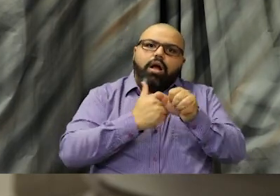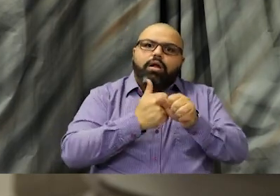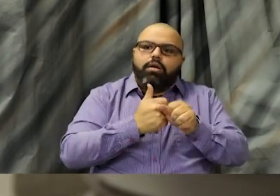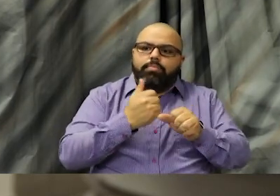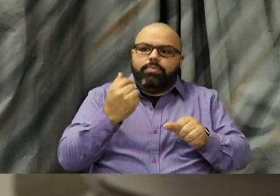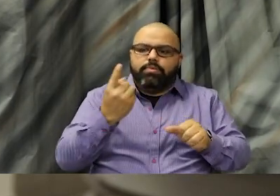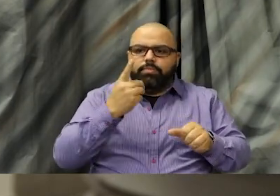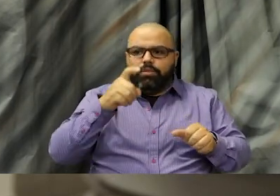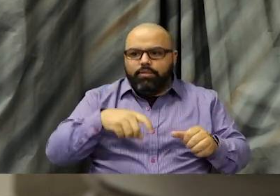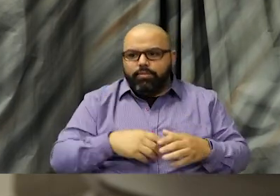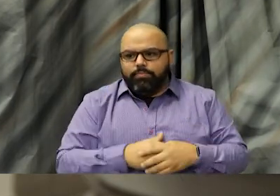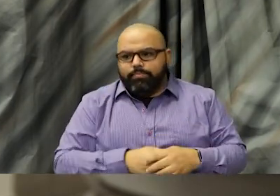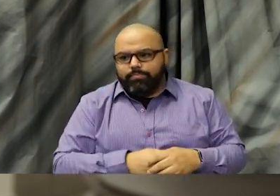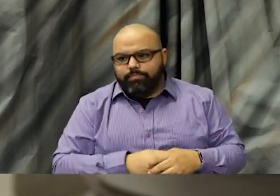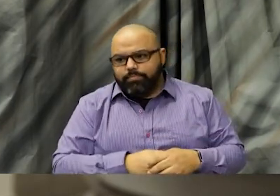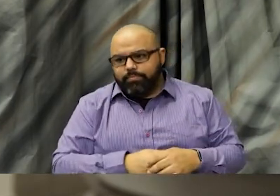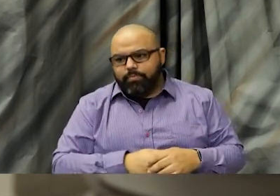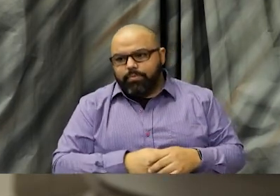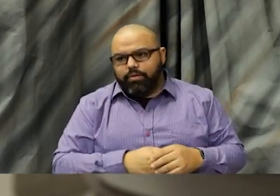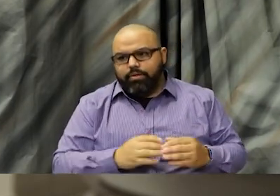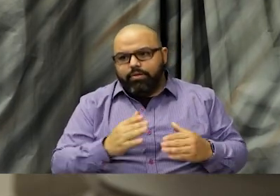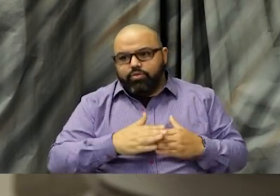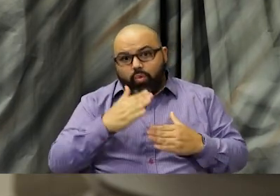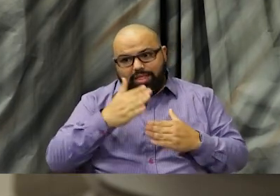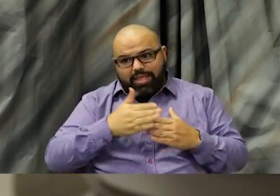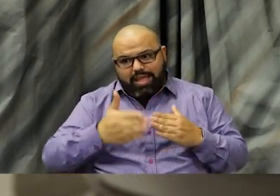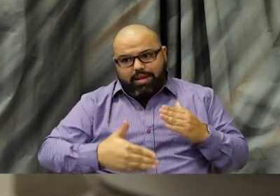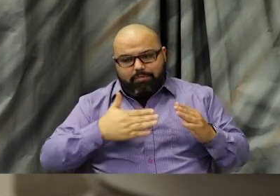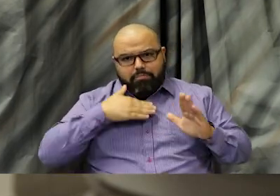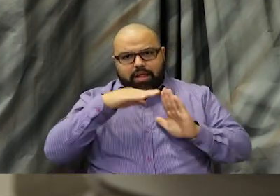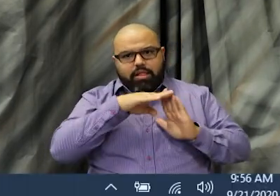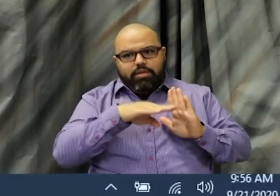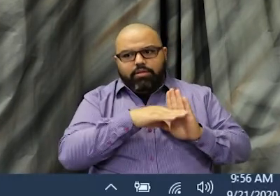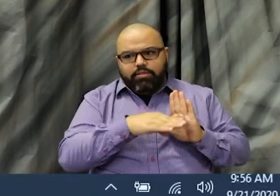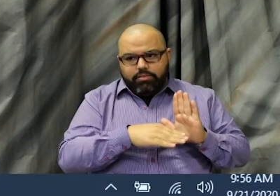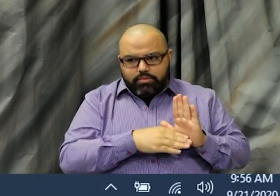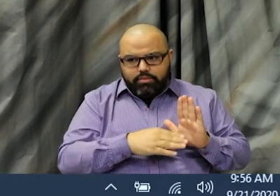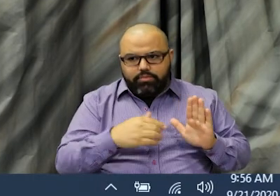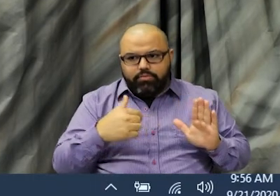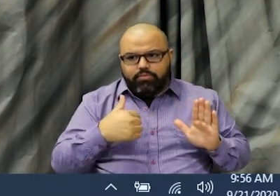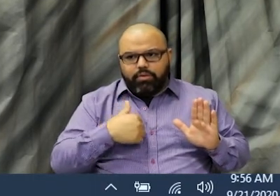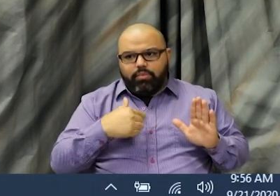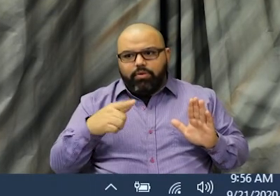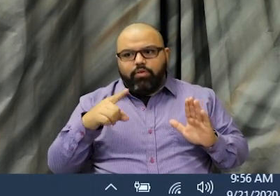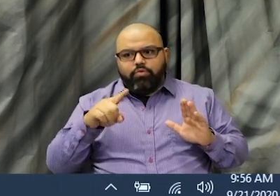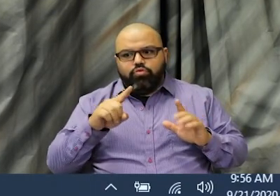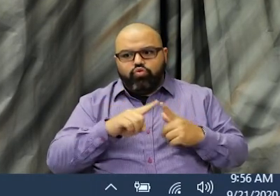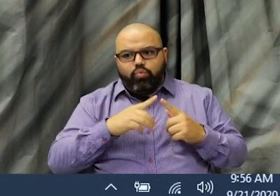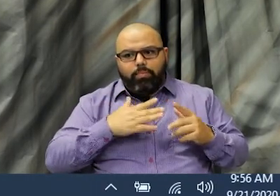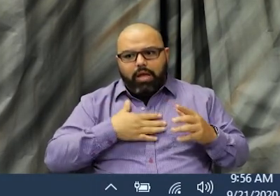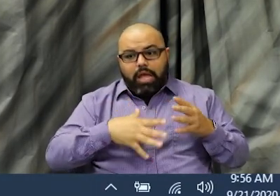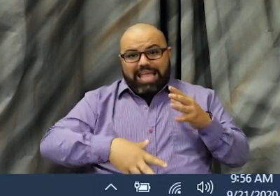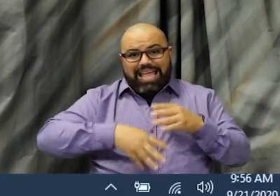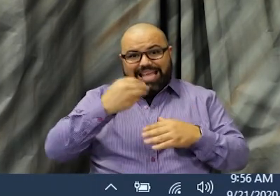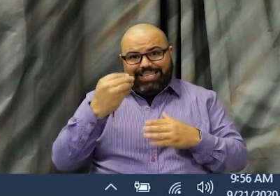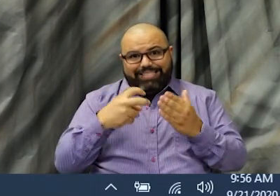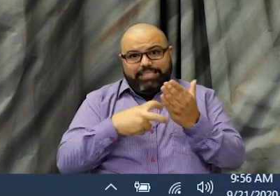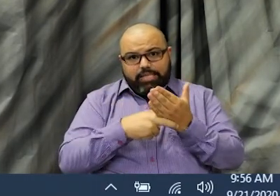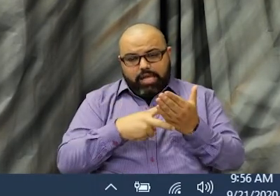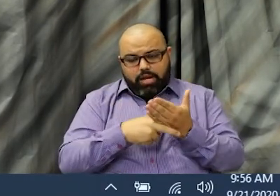can get caught up on anything else that they need. So at the end of my lesson, I would go to my exit